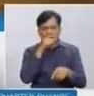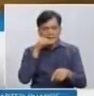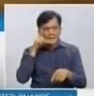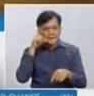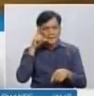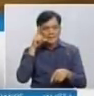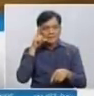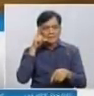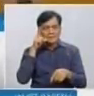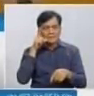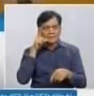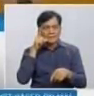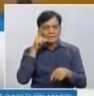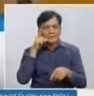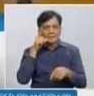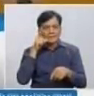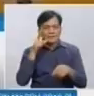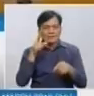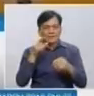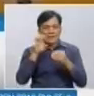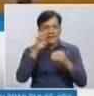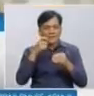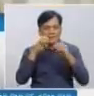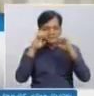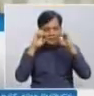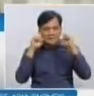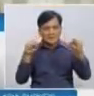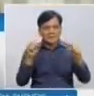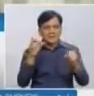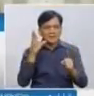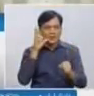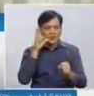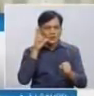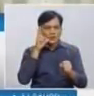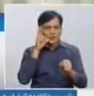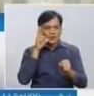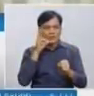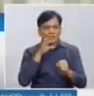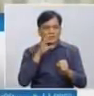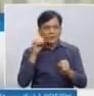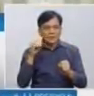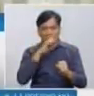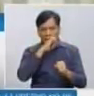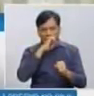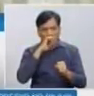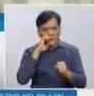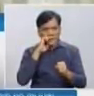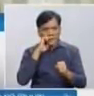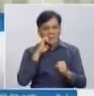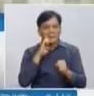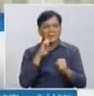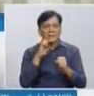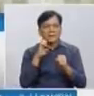Leonor Robredo, former Presidents Fidel V. Ramos, Joseph Hercito